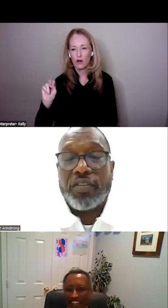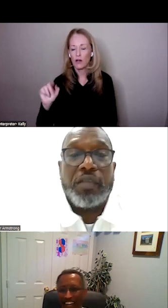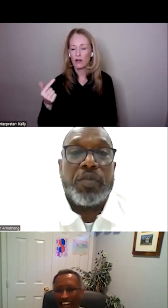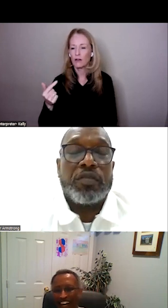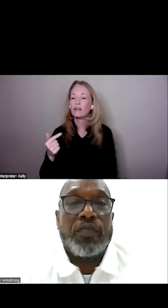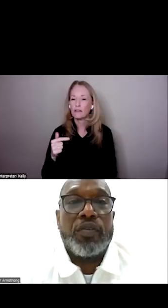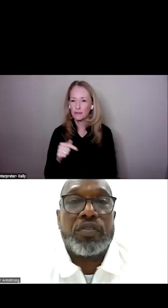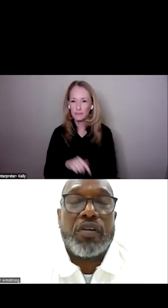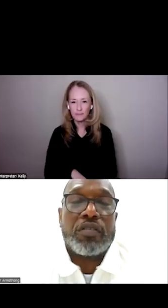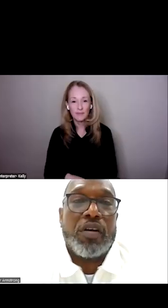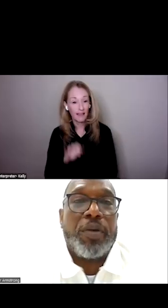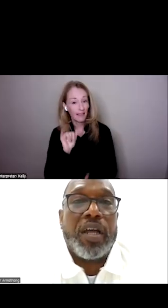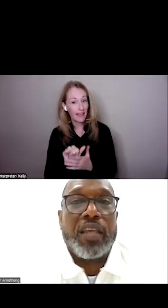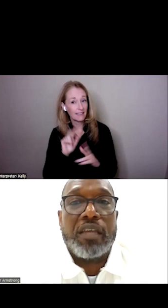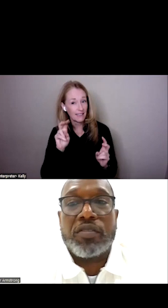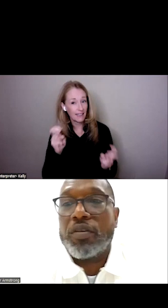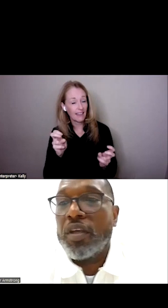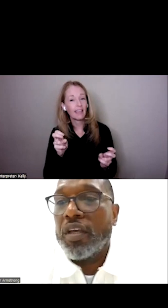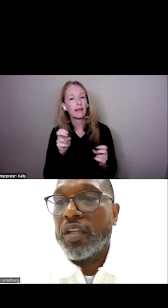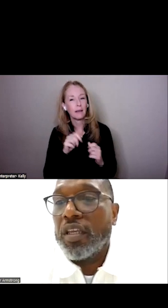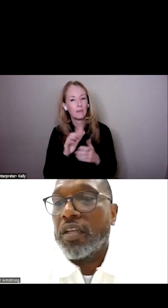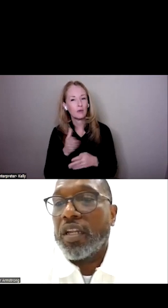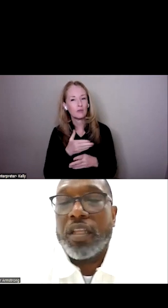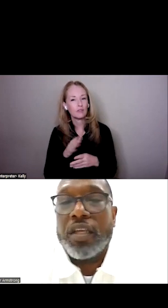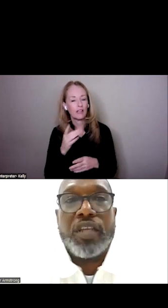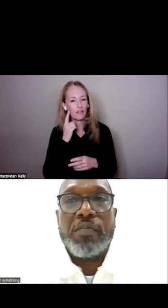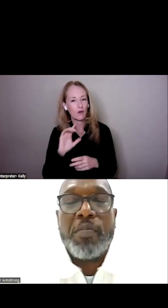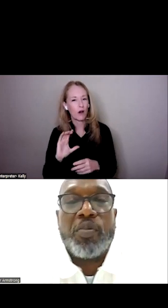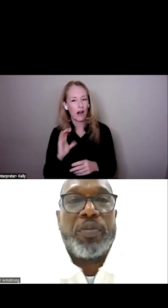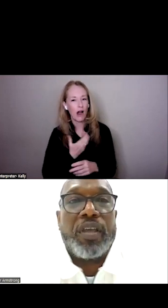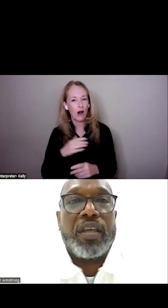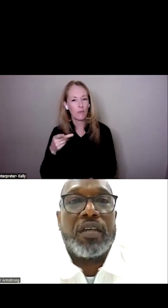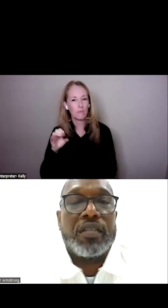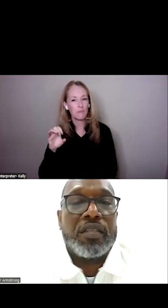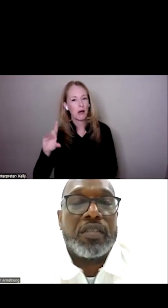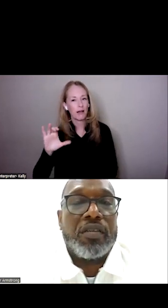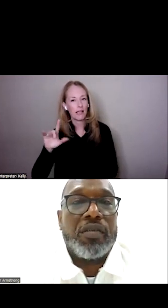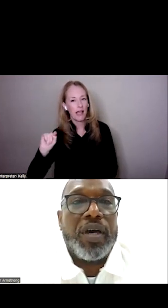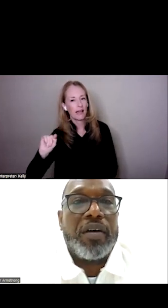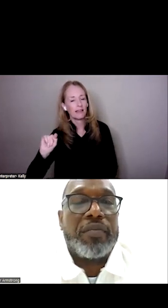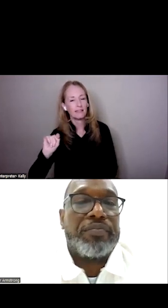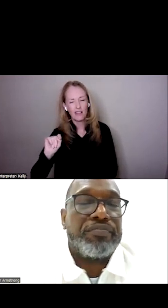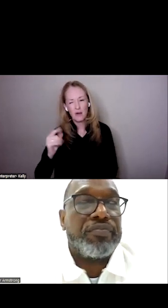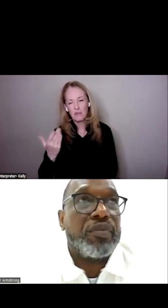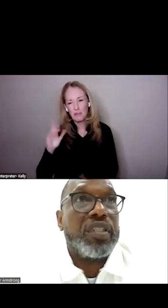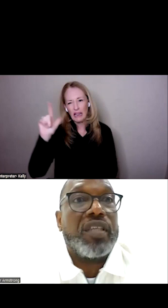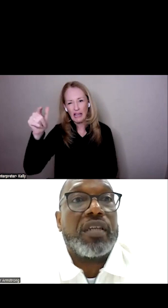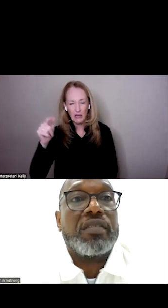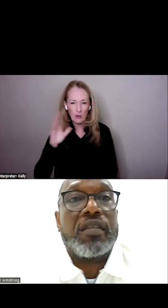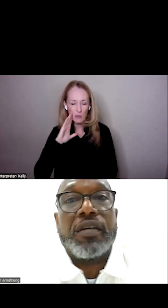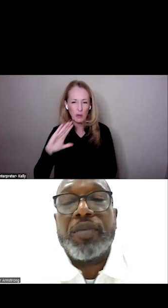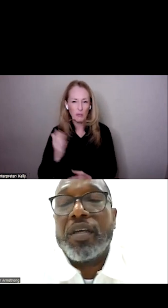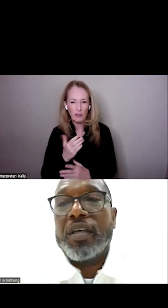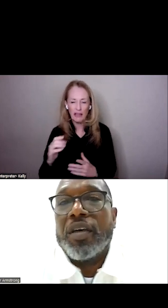actually the theme music for the Strong Talk podcast. So at a later date, maybe we'll play it. It's only about 20